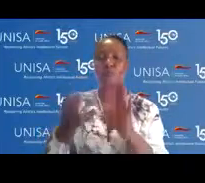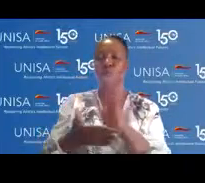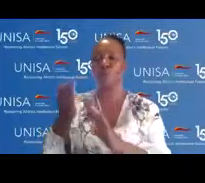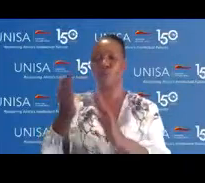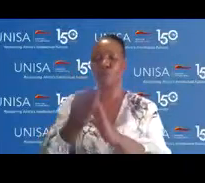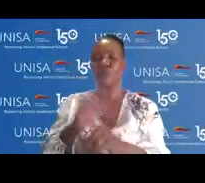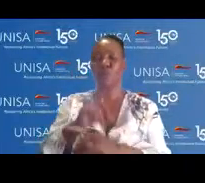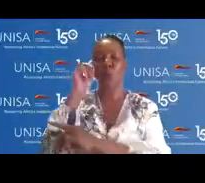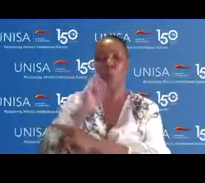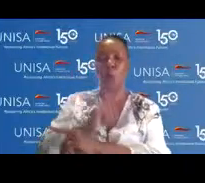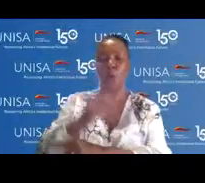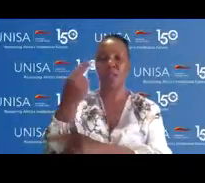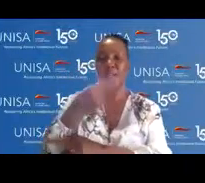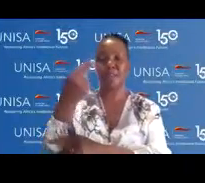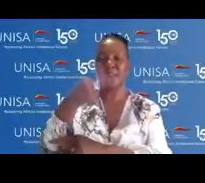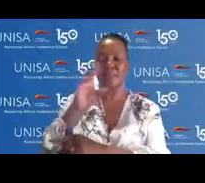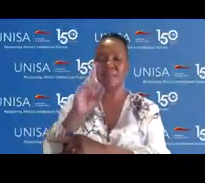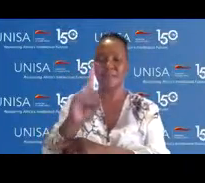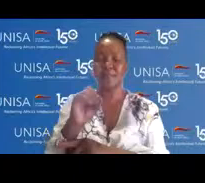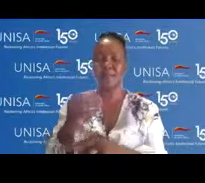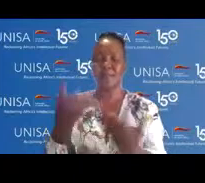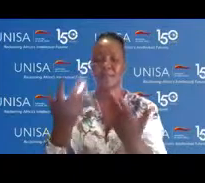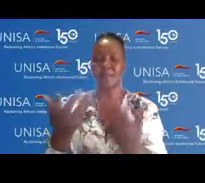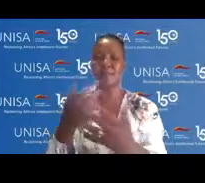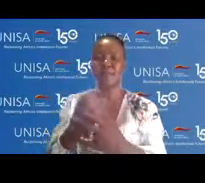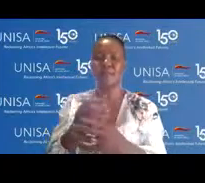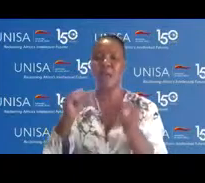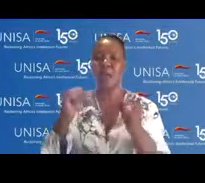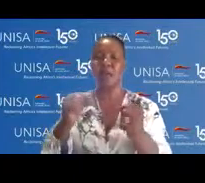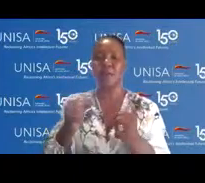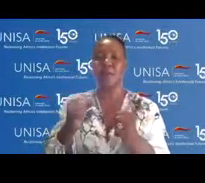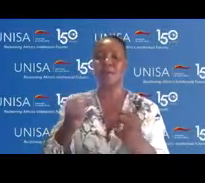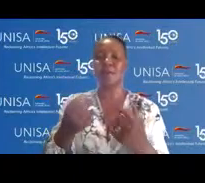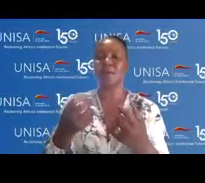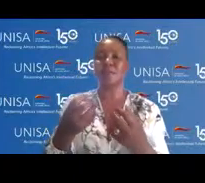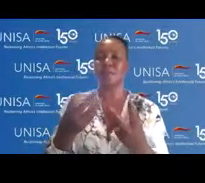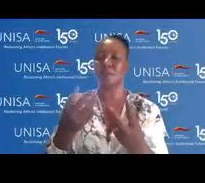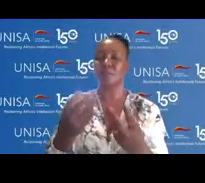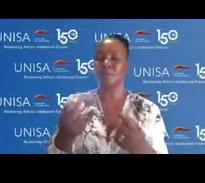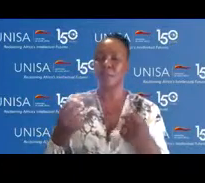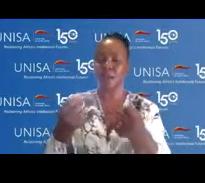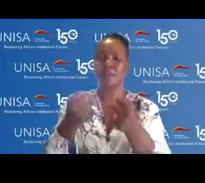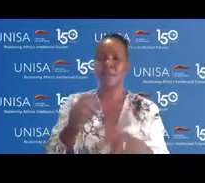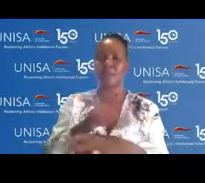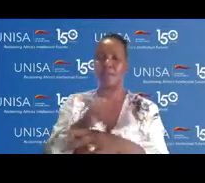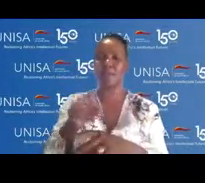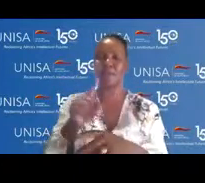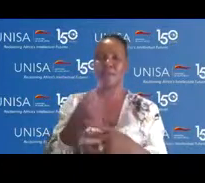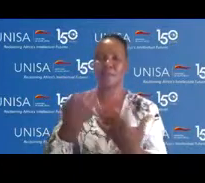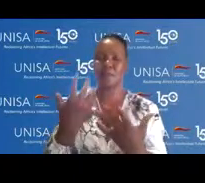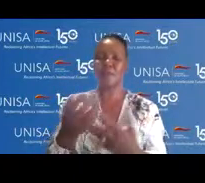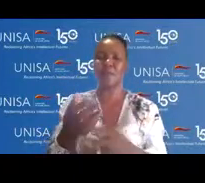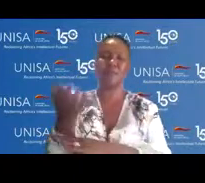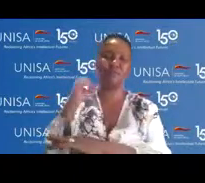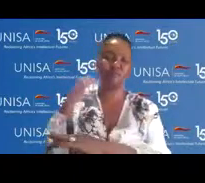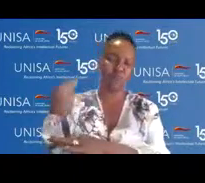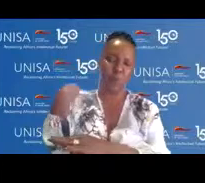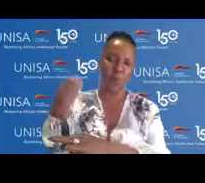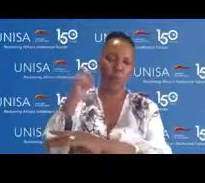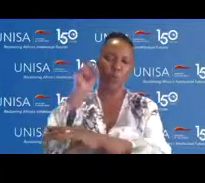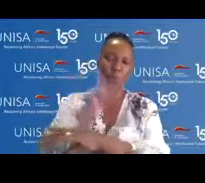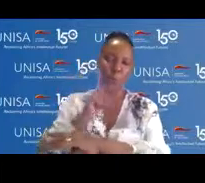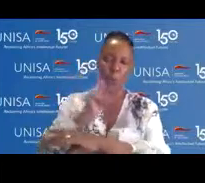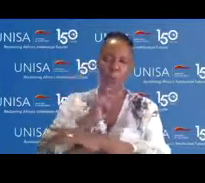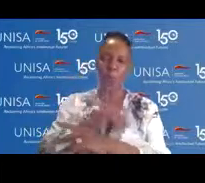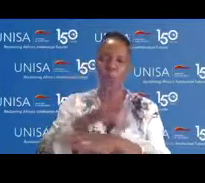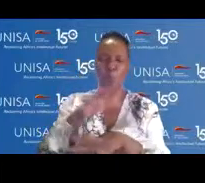HDD hard drives, those old mechanical ones. They are very outdated, very slow. Doesn't matter how